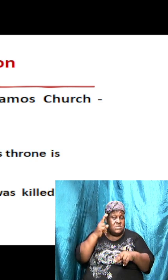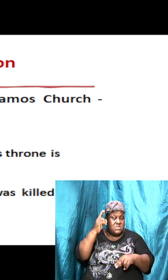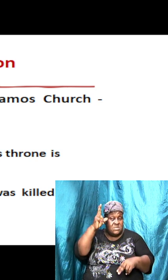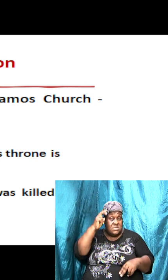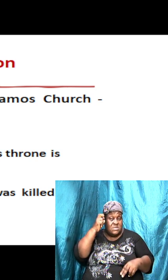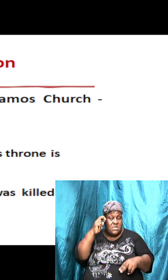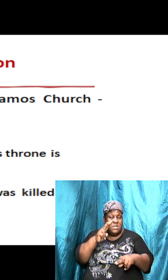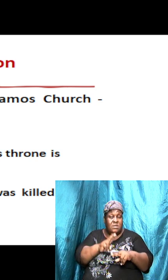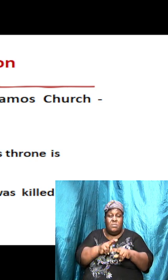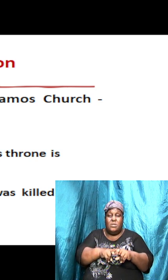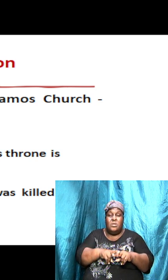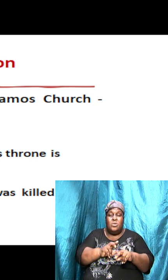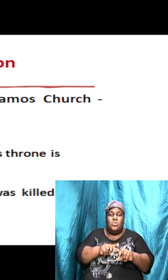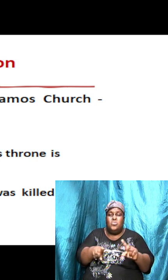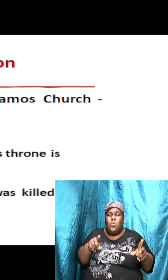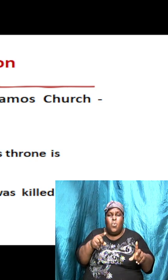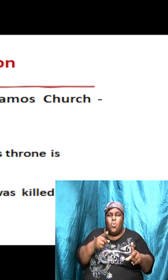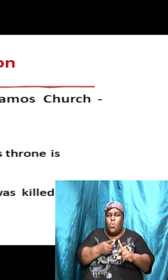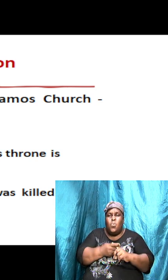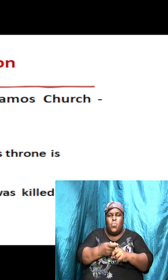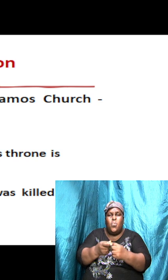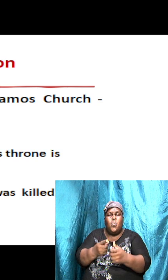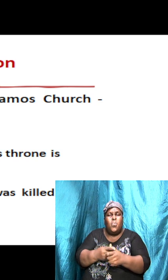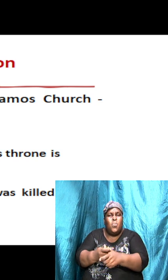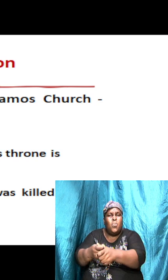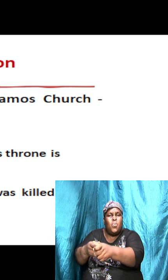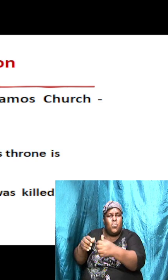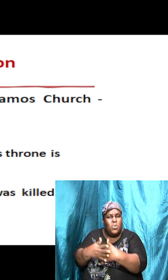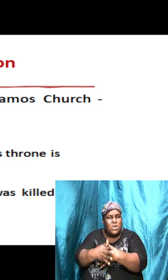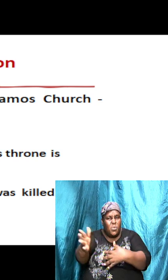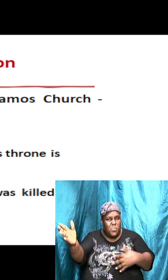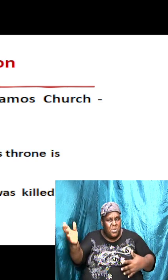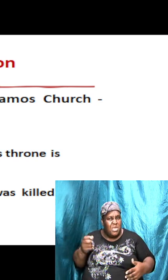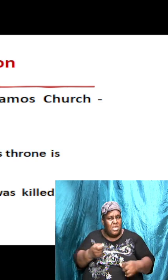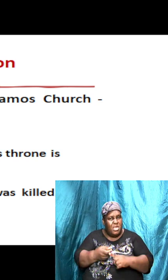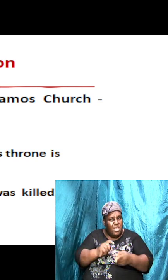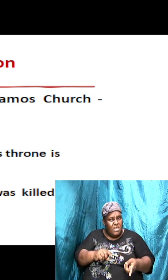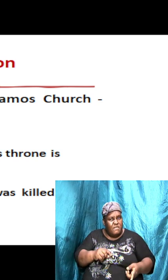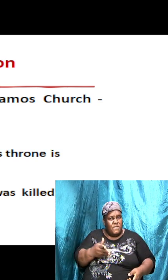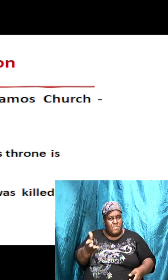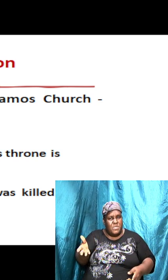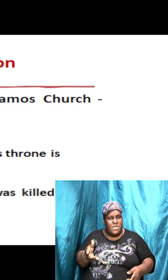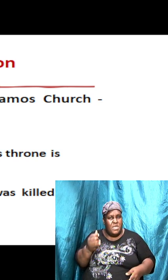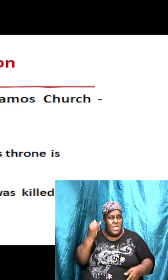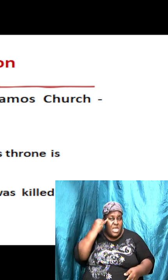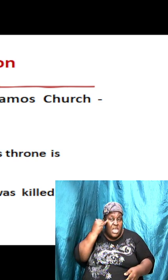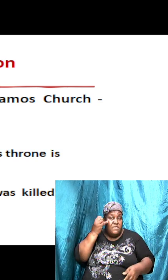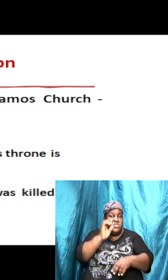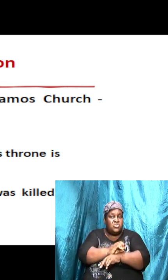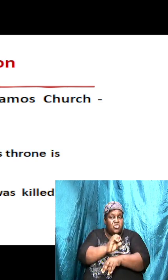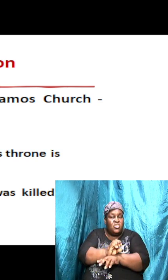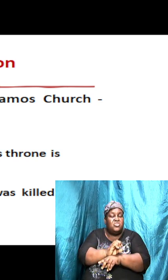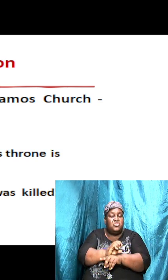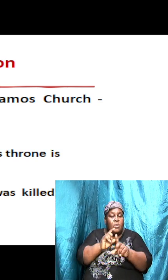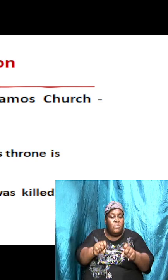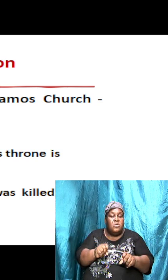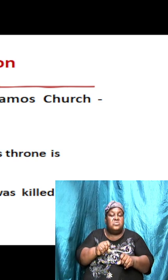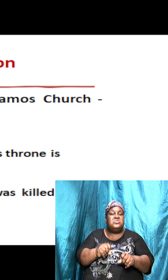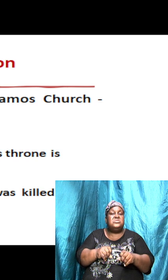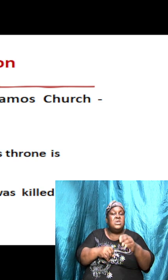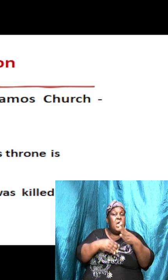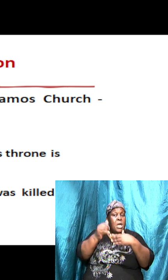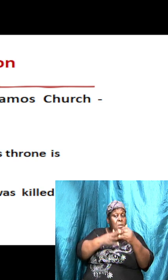No, brothers and sisters, we don't run away from that. If the church must be at a particular place,